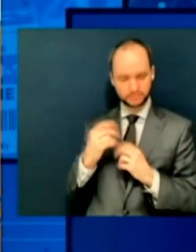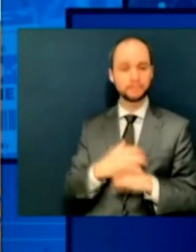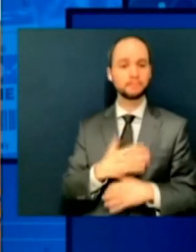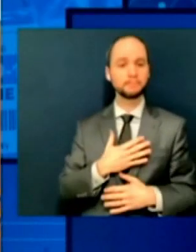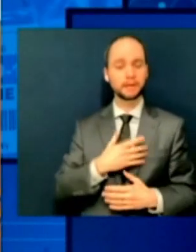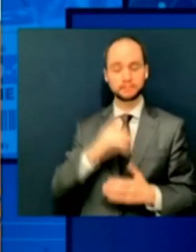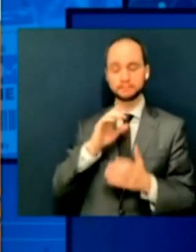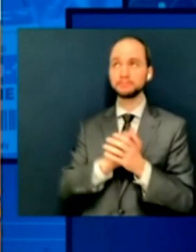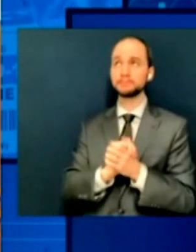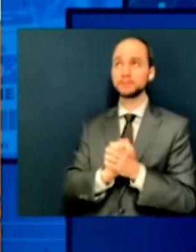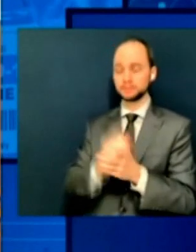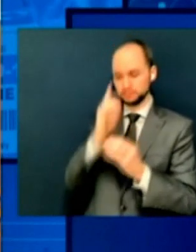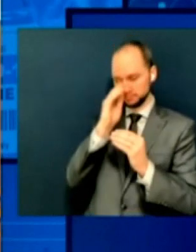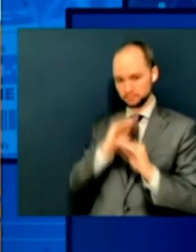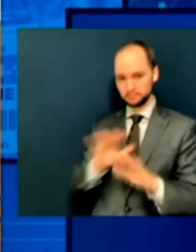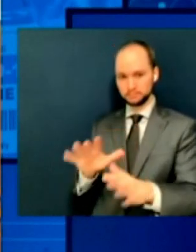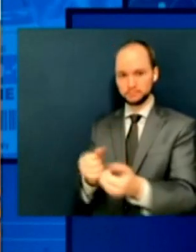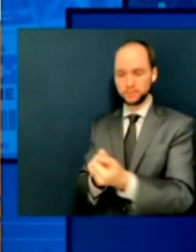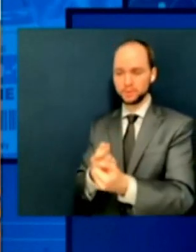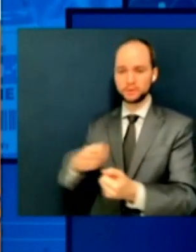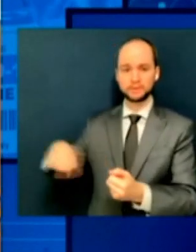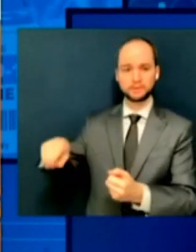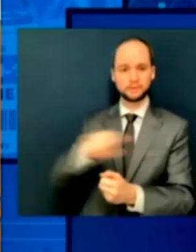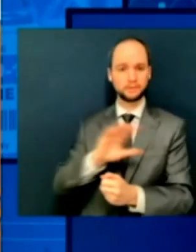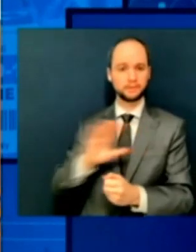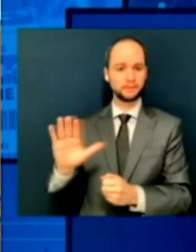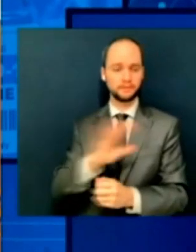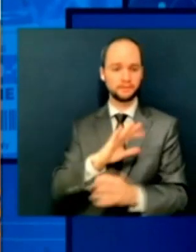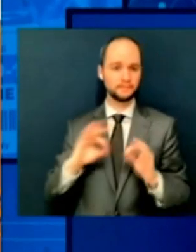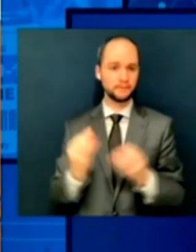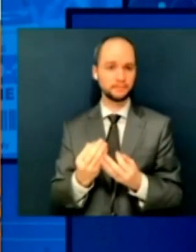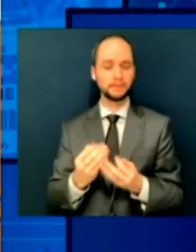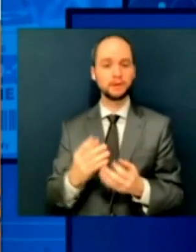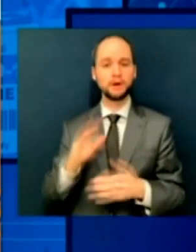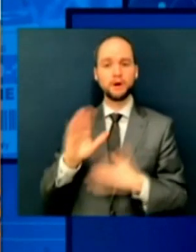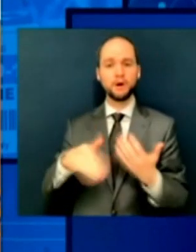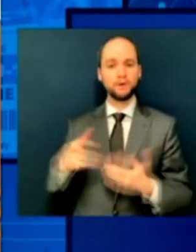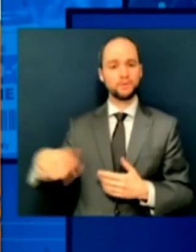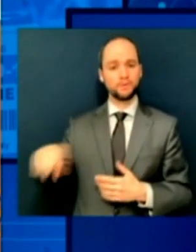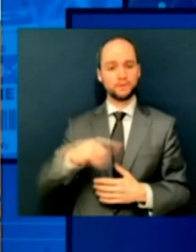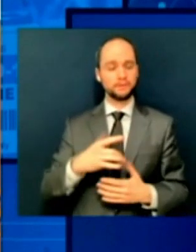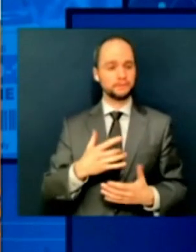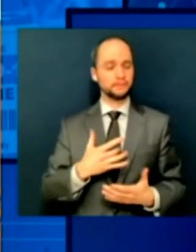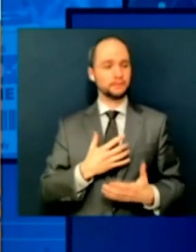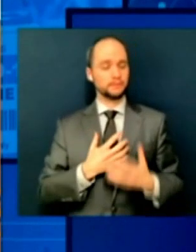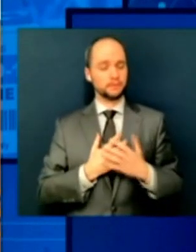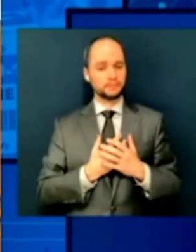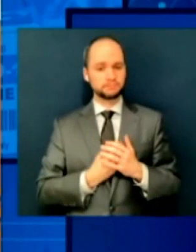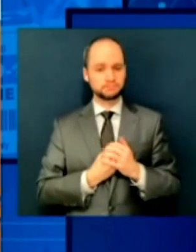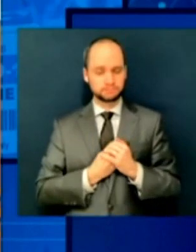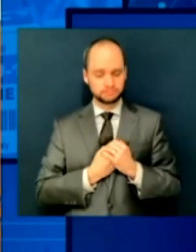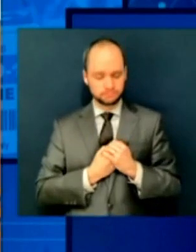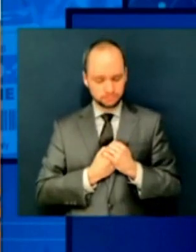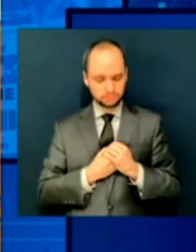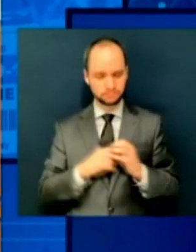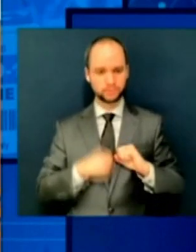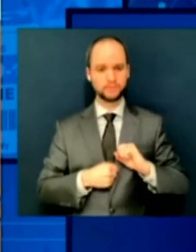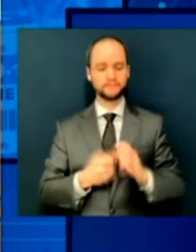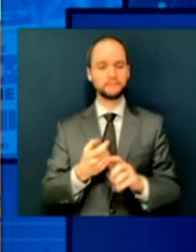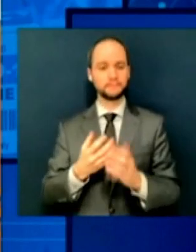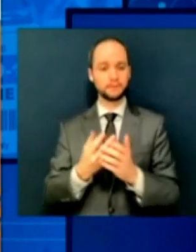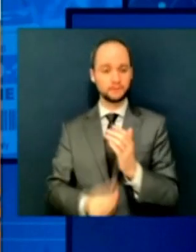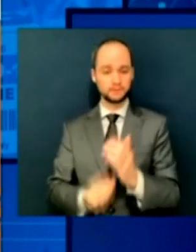pain that has been endured by them and those who have lost loved ones around the world. I believe we owe it to